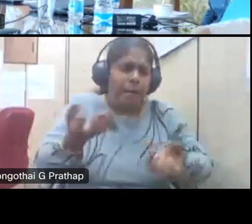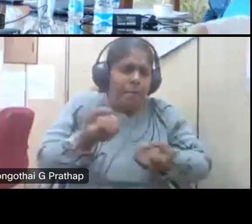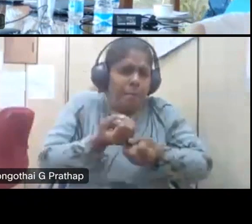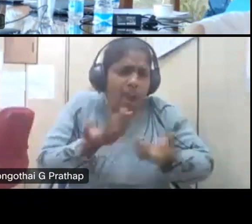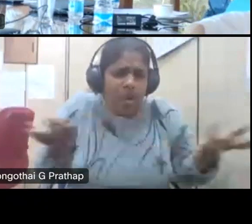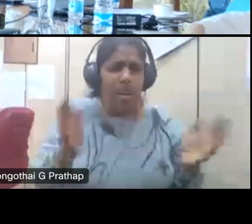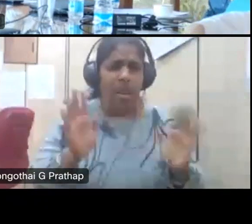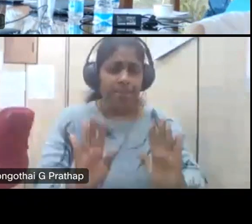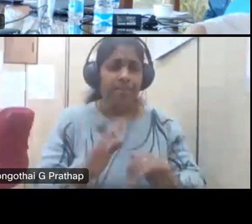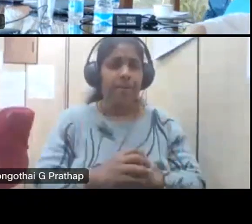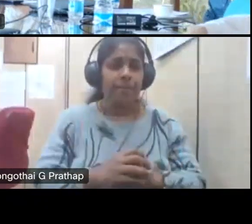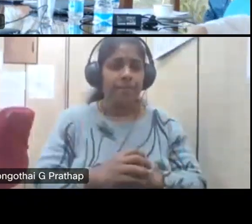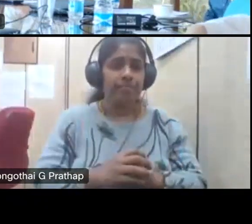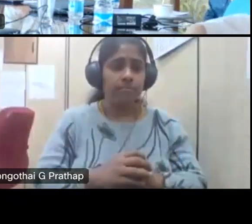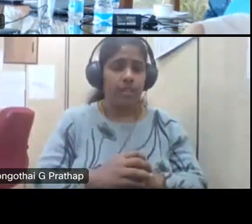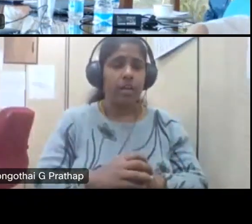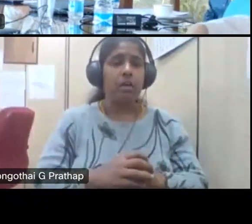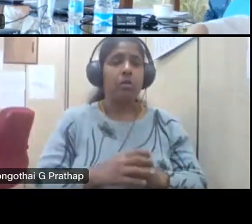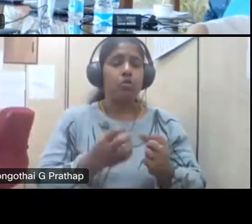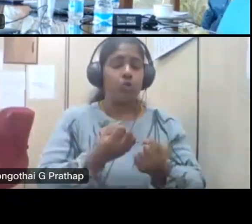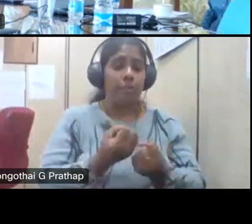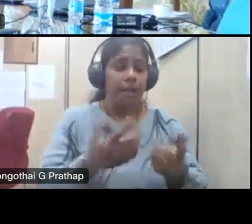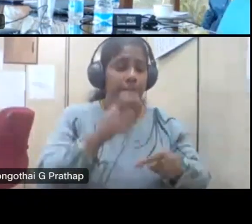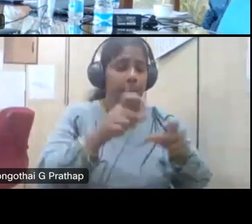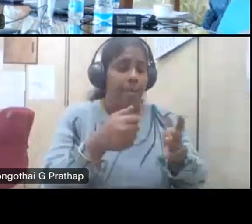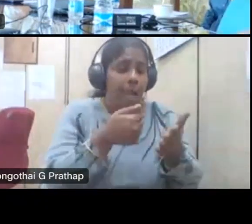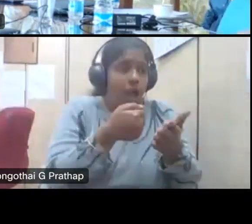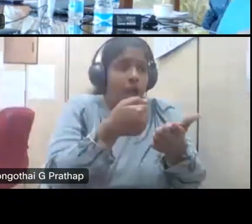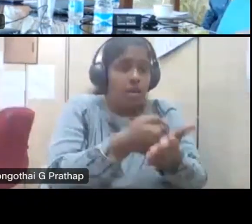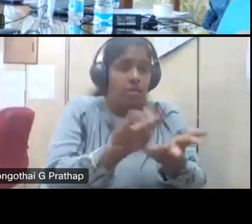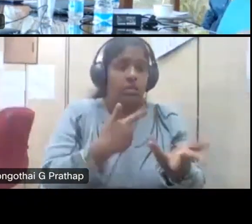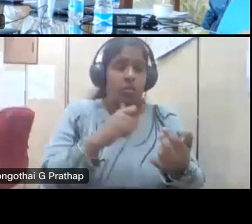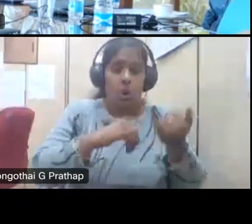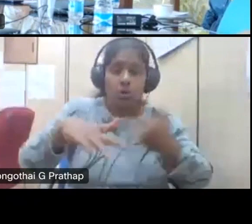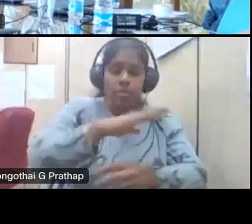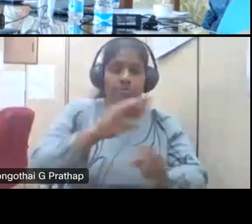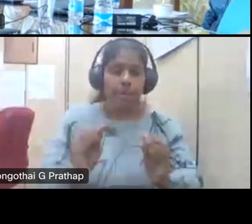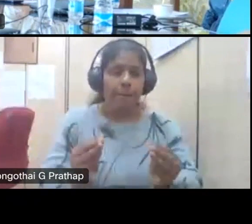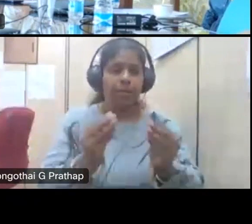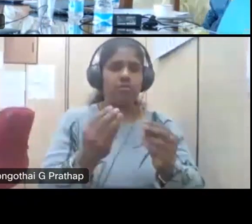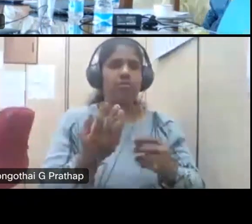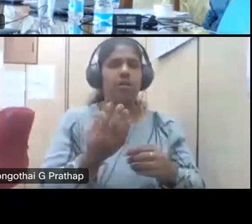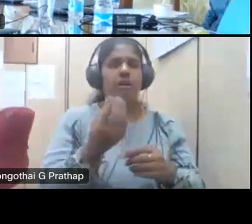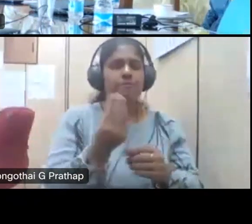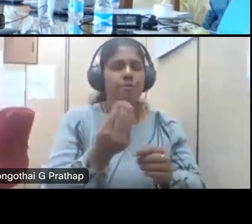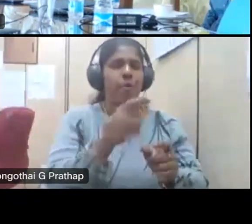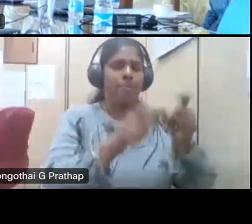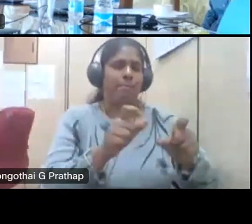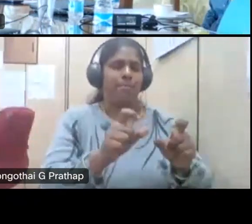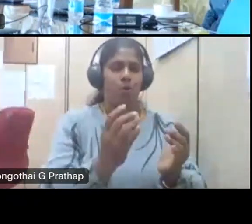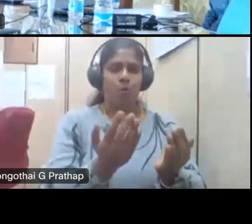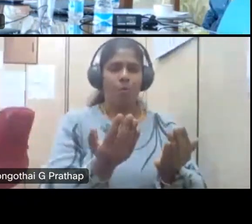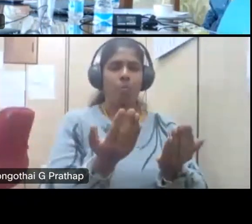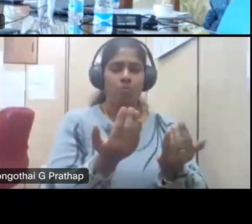and reaching out, scaling out, and making a big societal impact that very few people can do. So